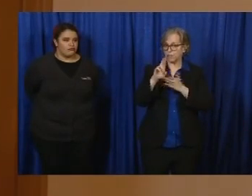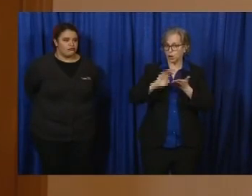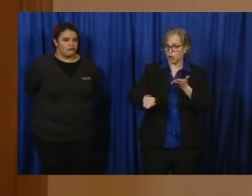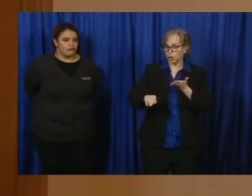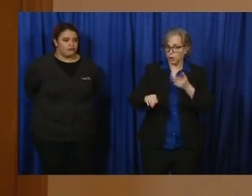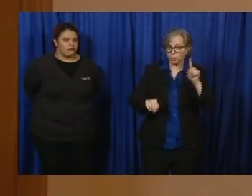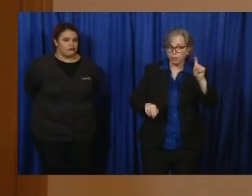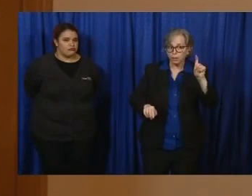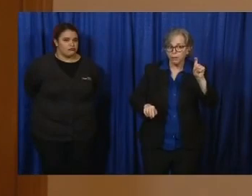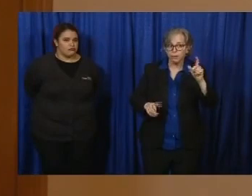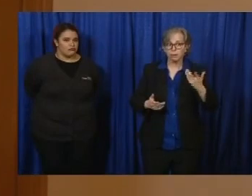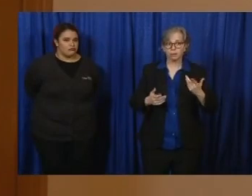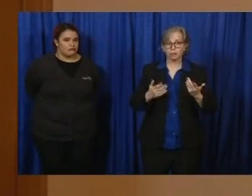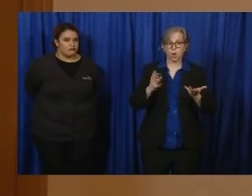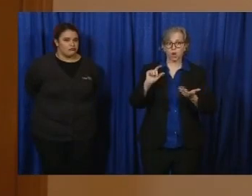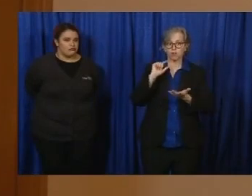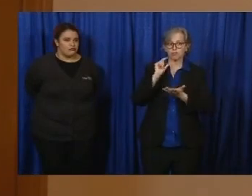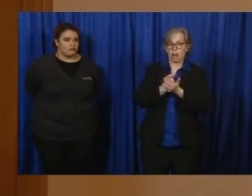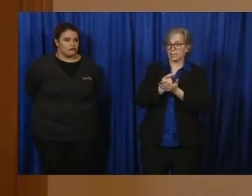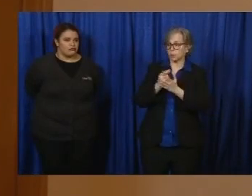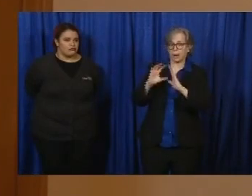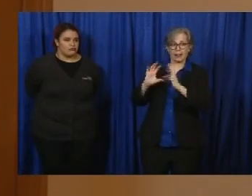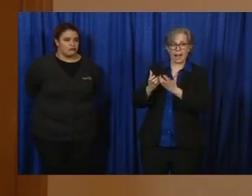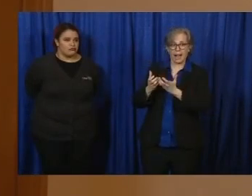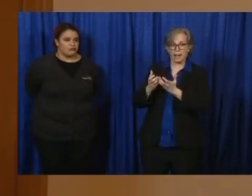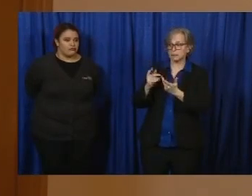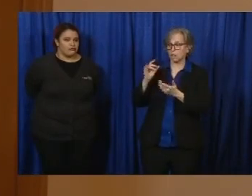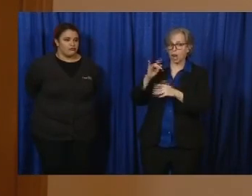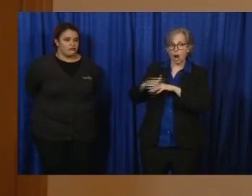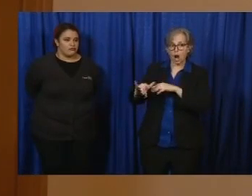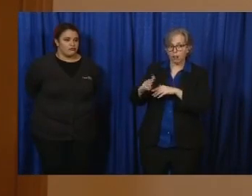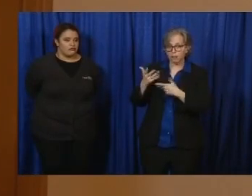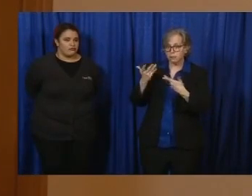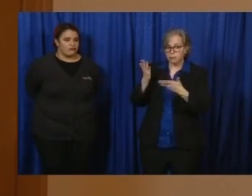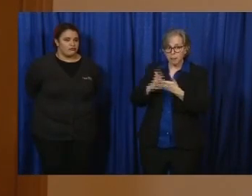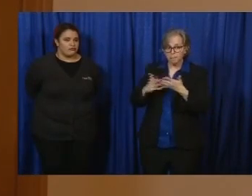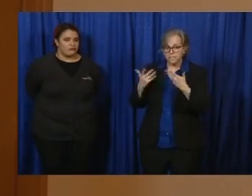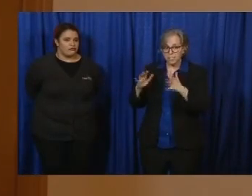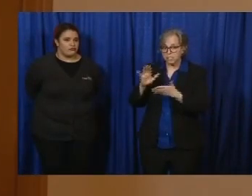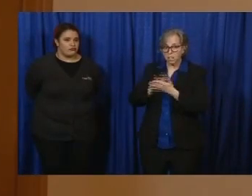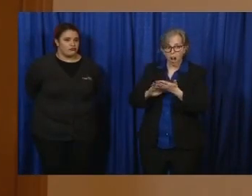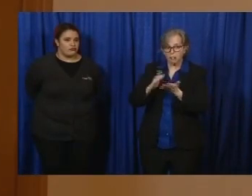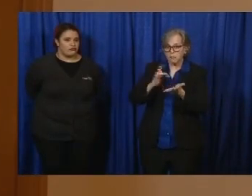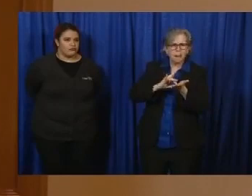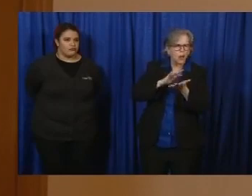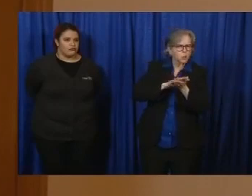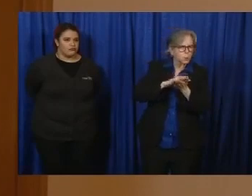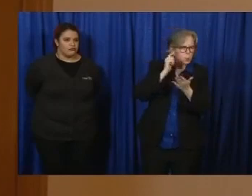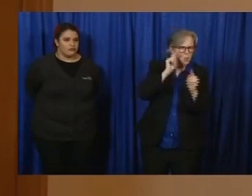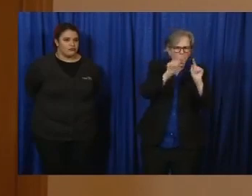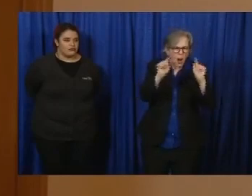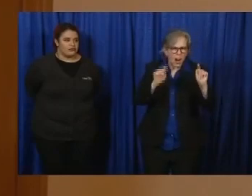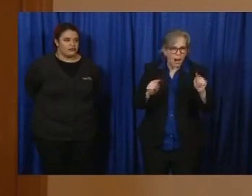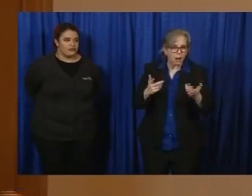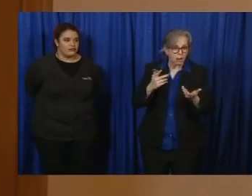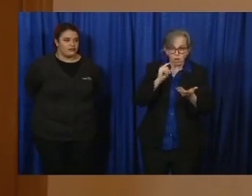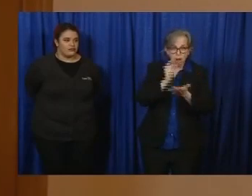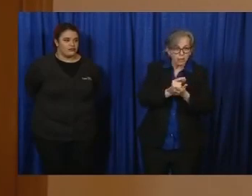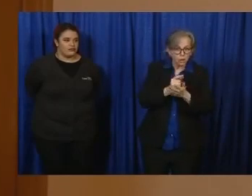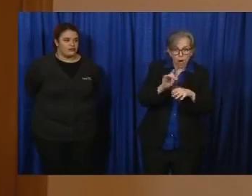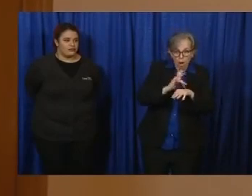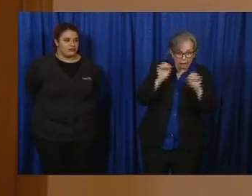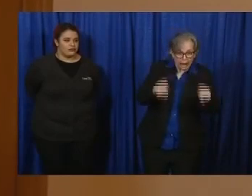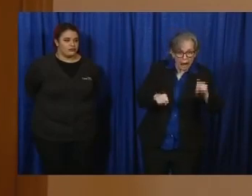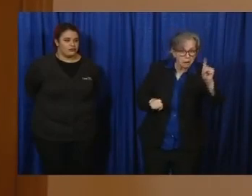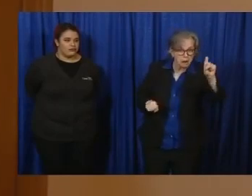classes early. So there's, in some areas of the state, I've heard that the deans who are now all talking collectively, that's my job, is get them all talk and then go out and